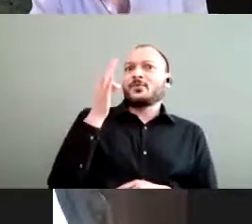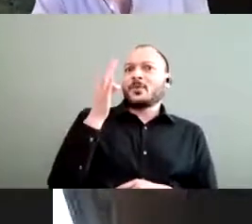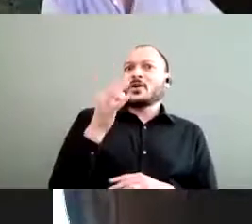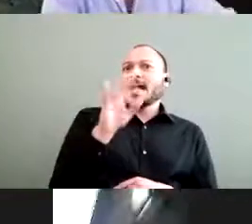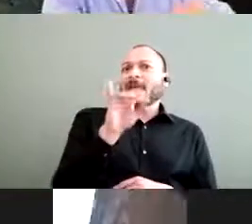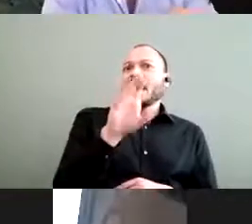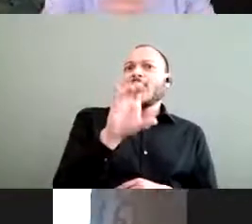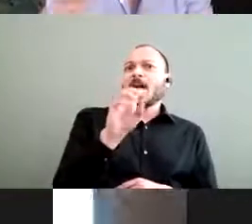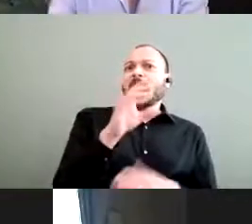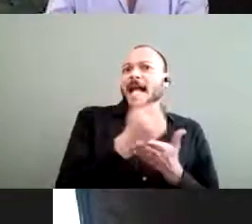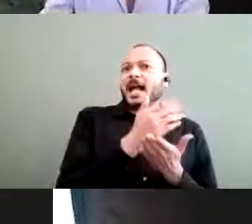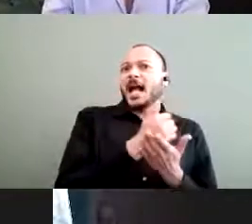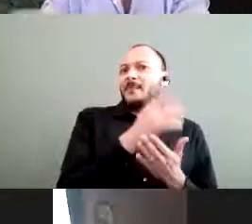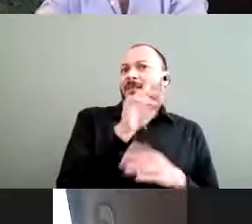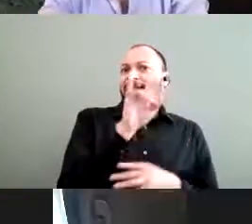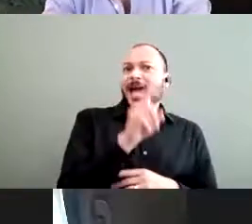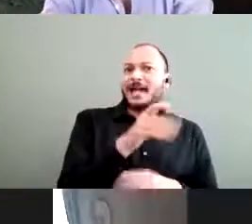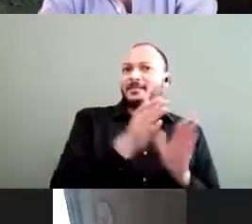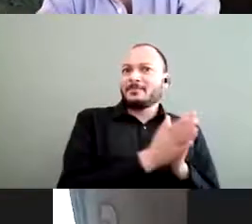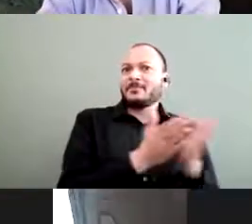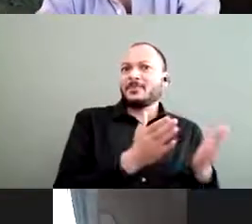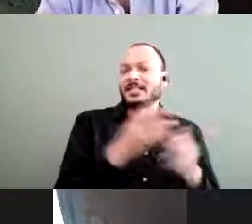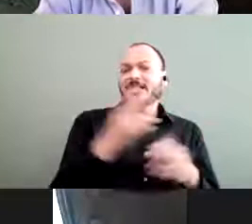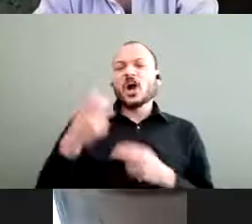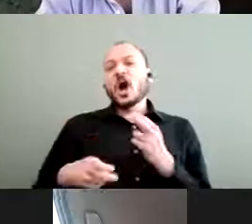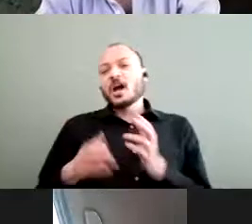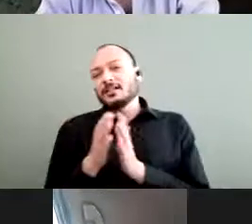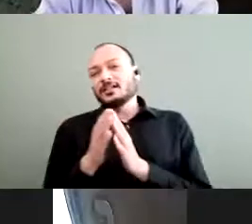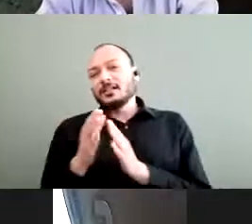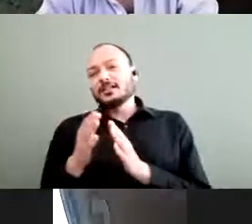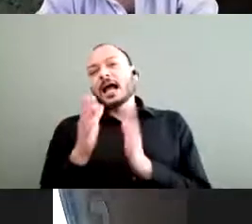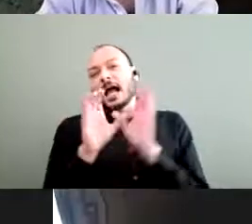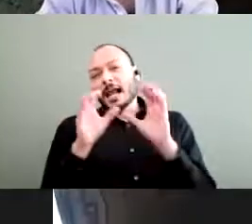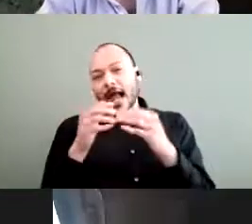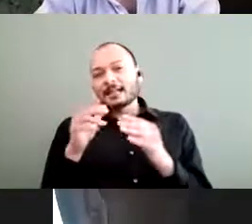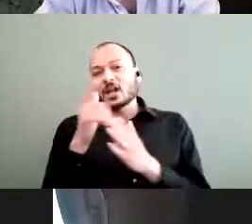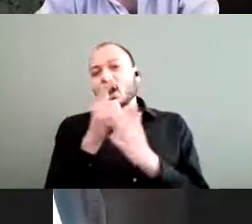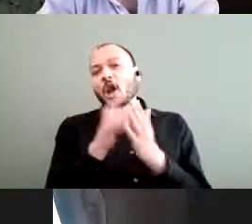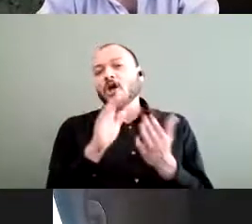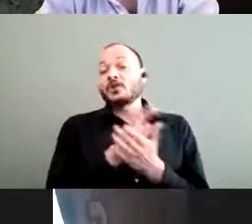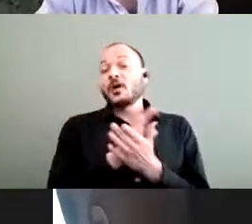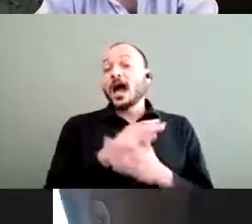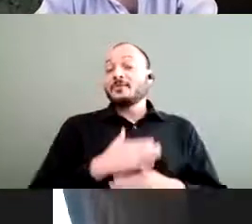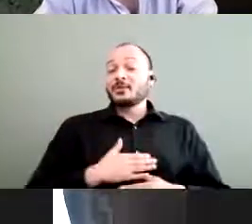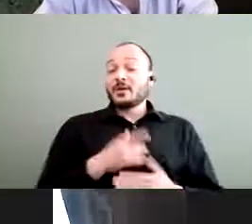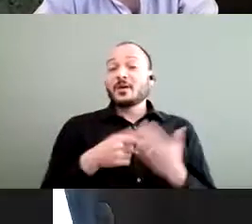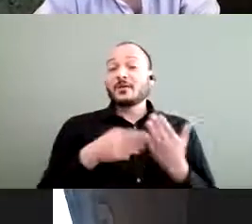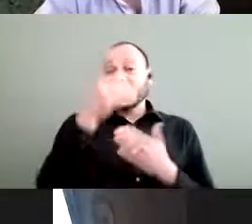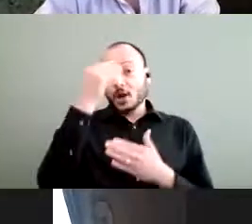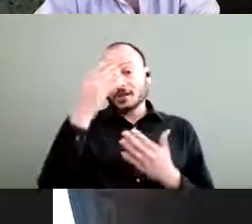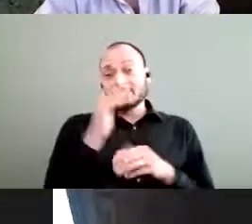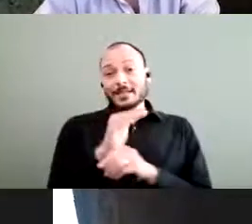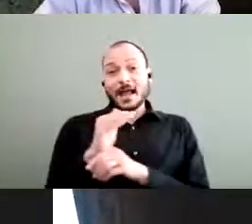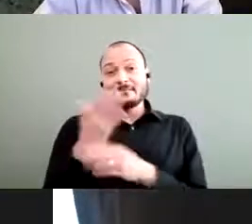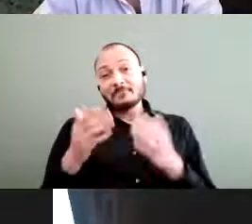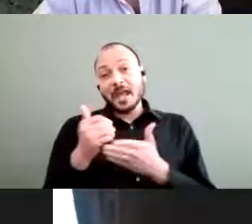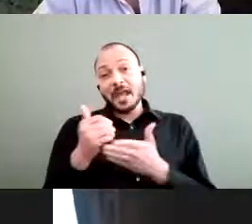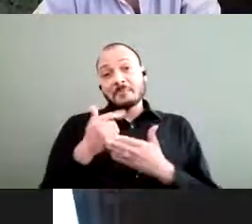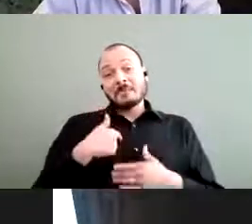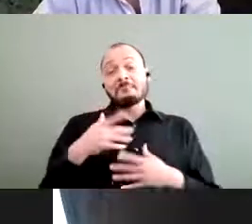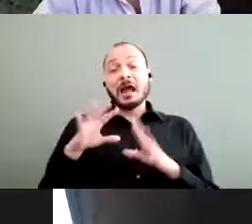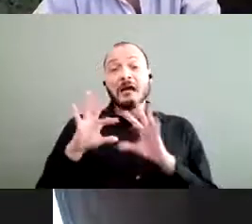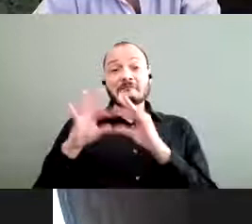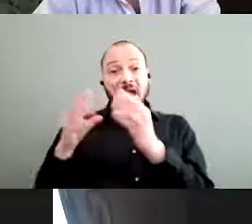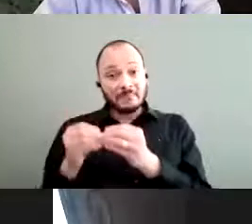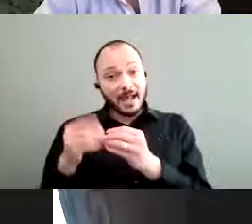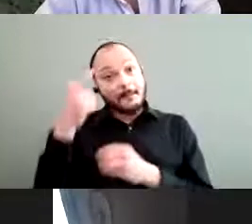school. And so I actually really appreciate what we're gonna learn tonight, because maybe it'll help me either with myself or with my family, because